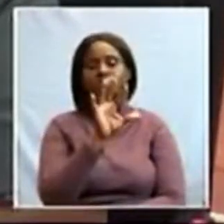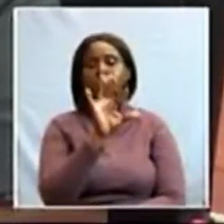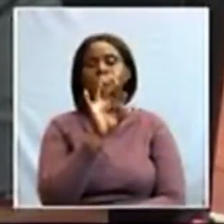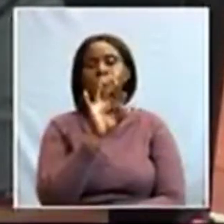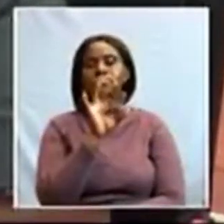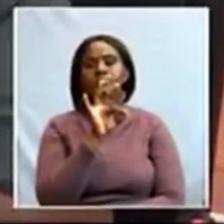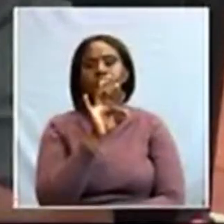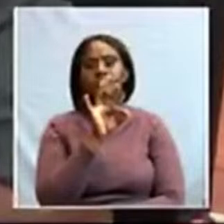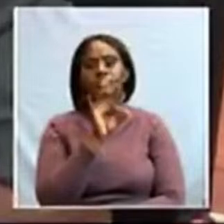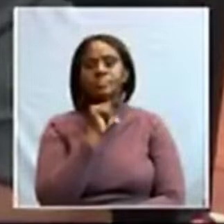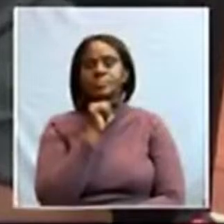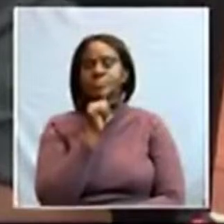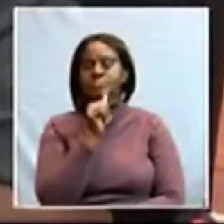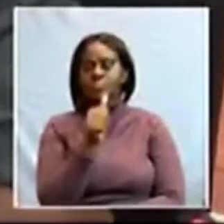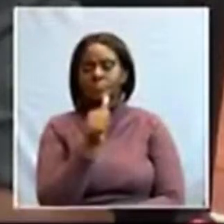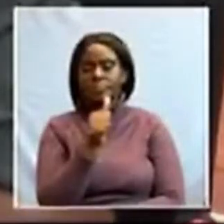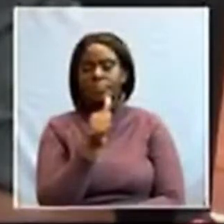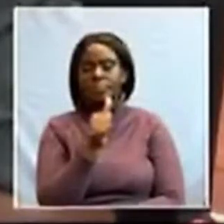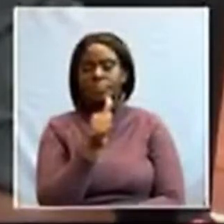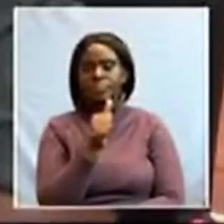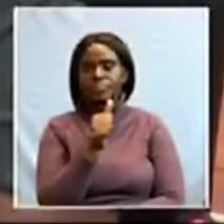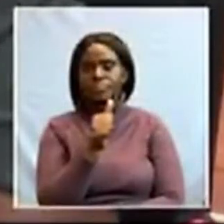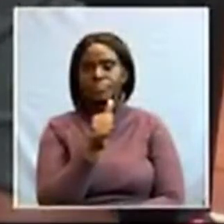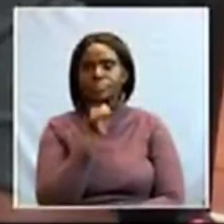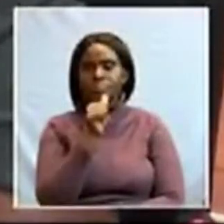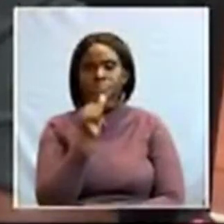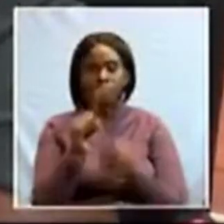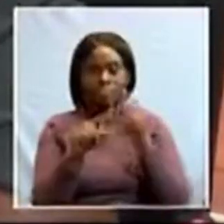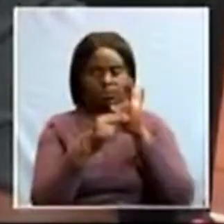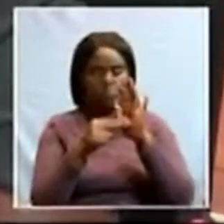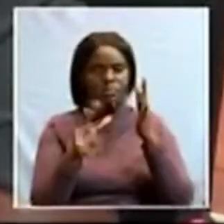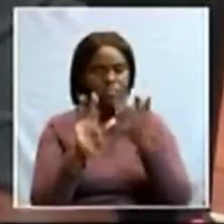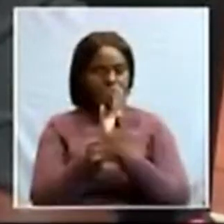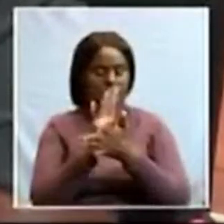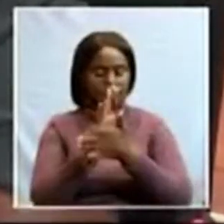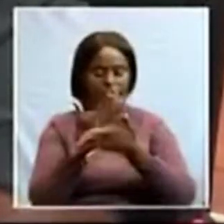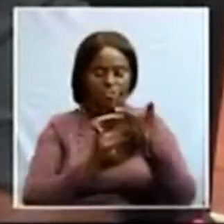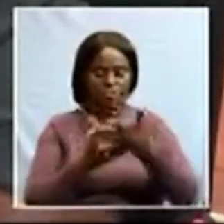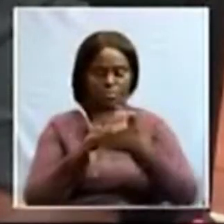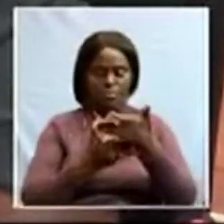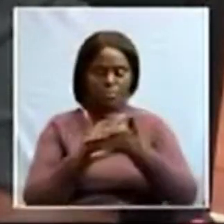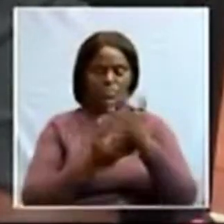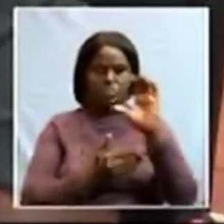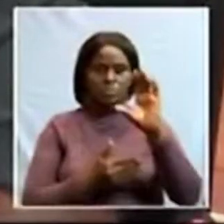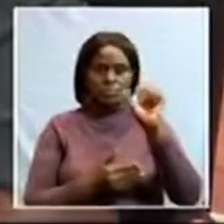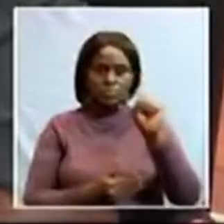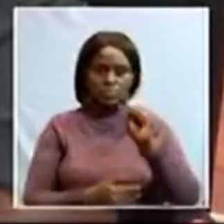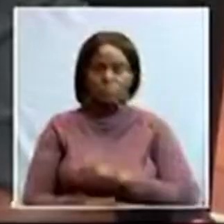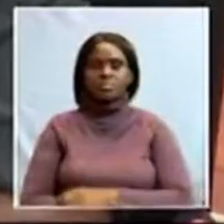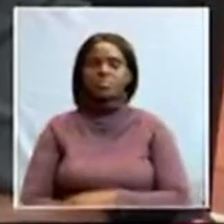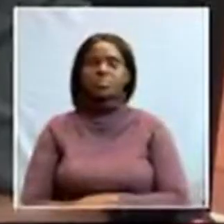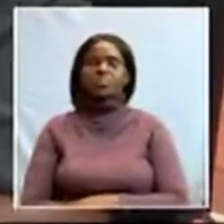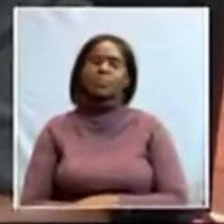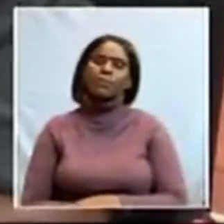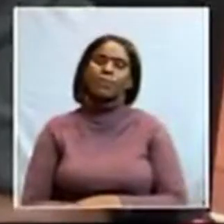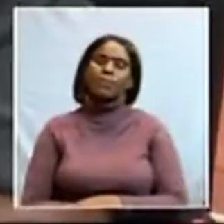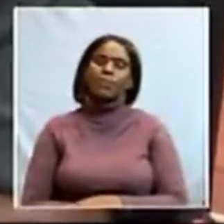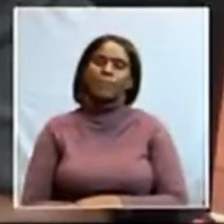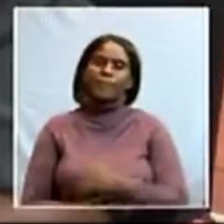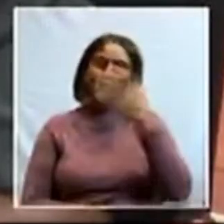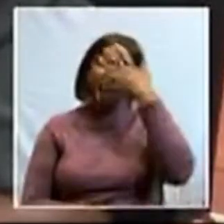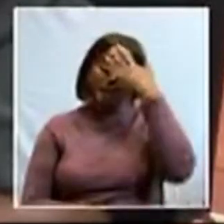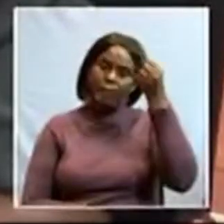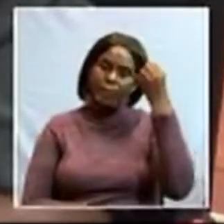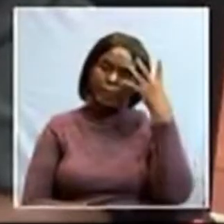choose not to avail these documents. Yes. Is it